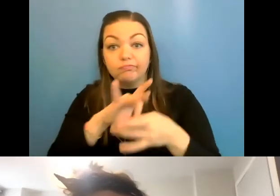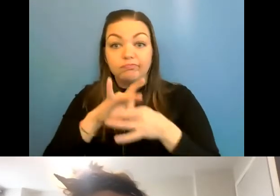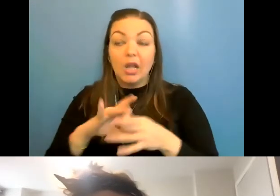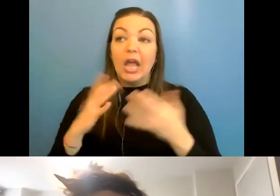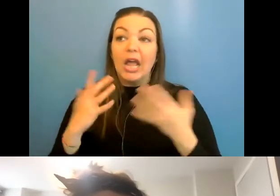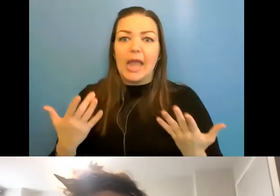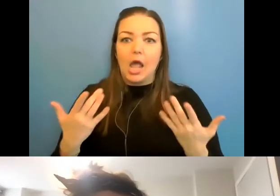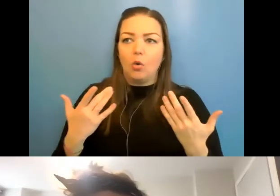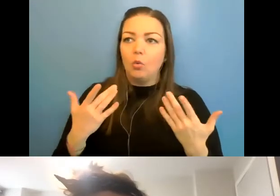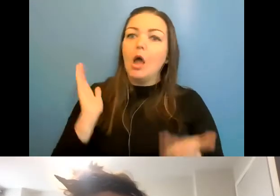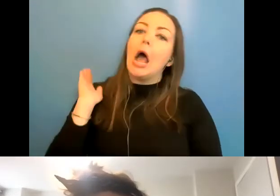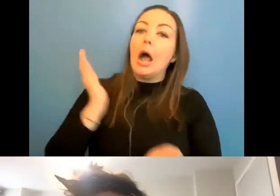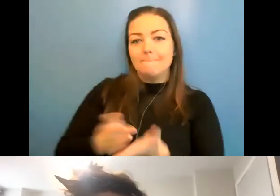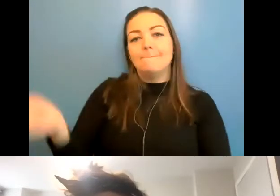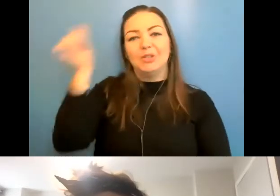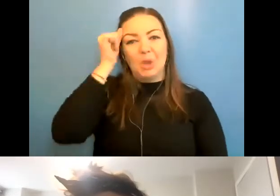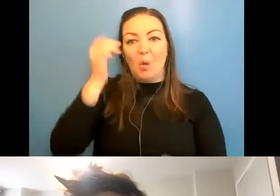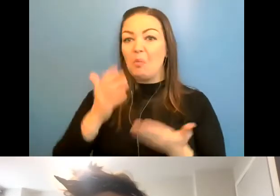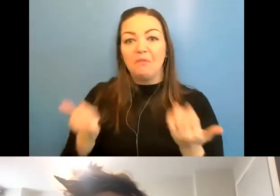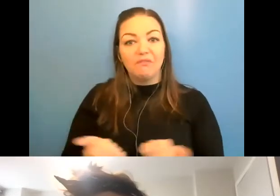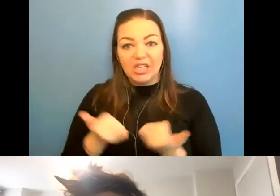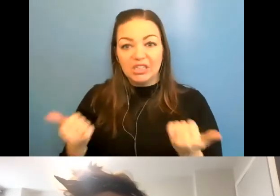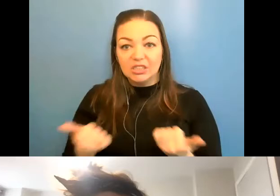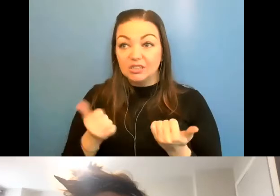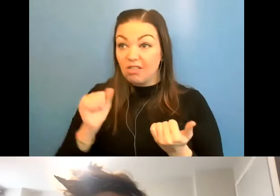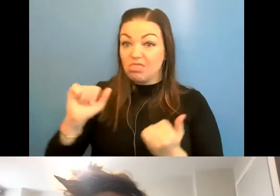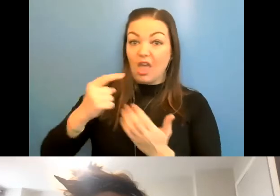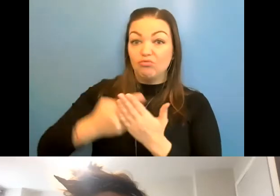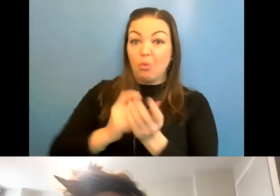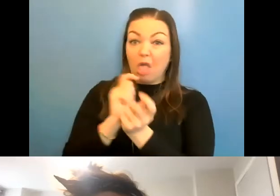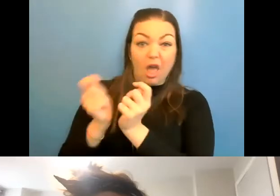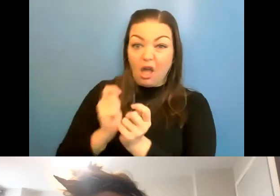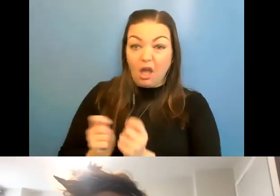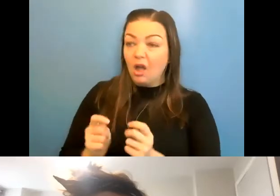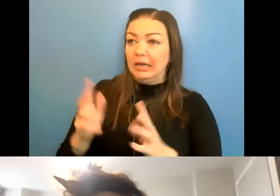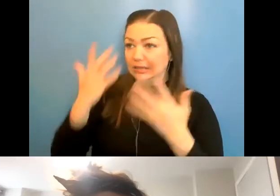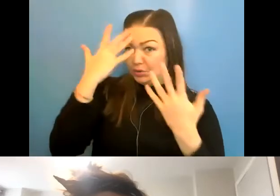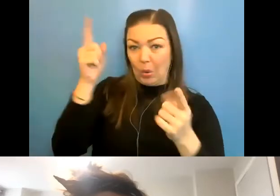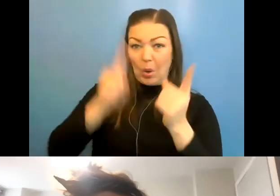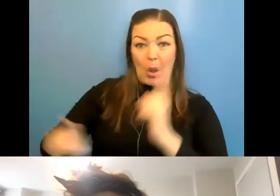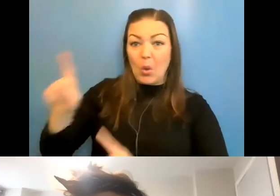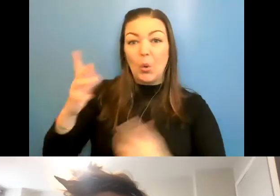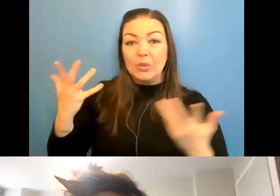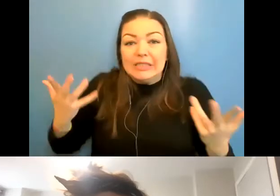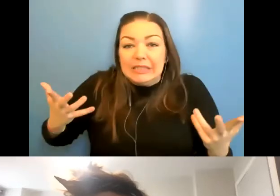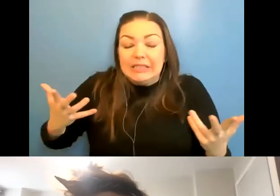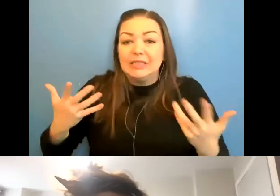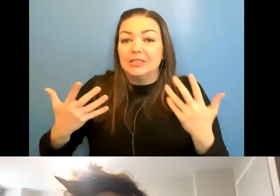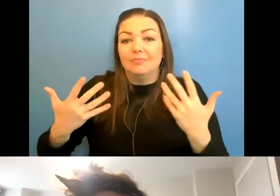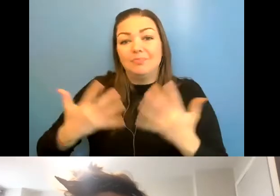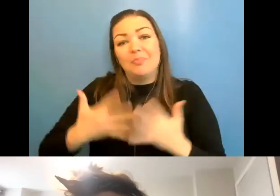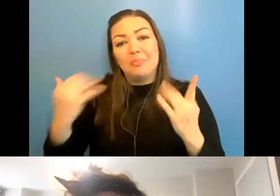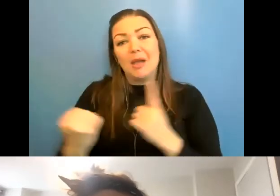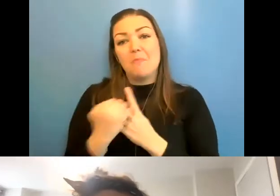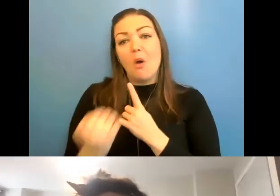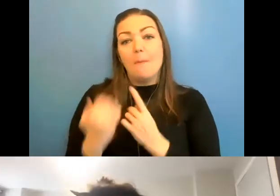uncertainty, the constantly changing rules, all of that has a massive negative impact as well. And also we